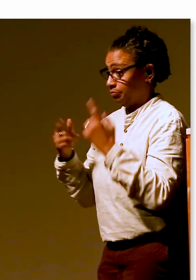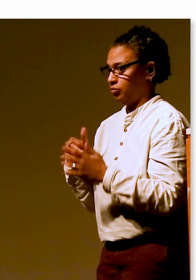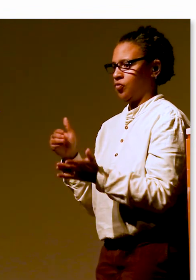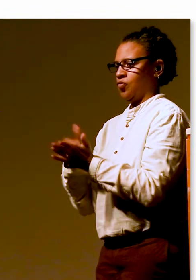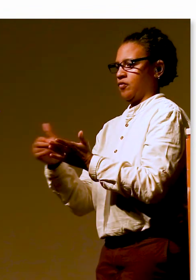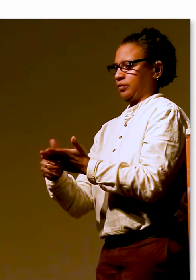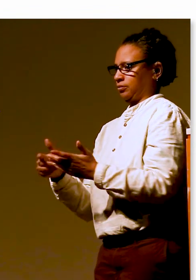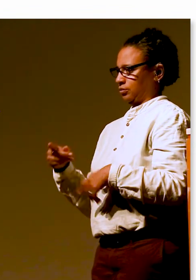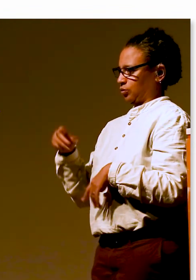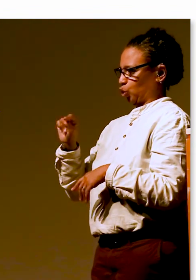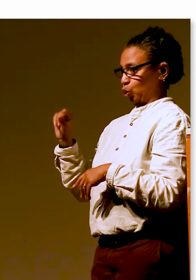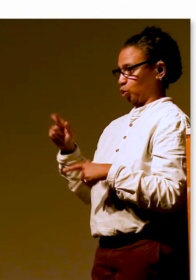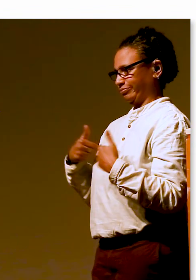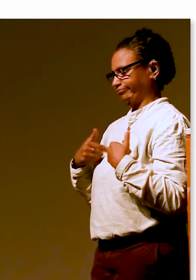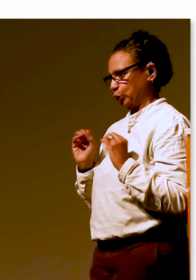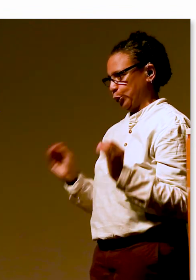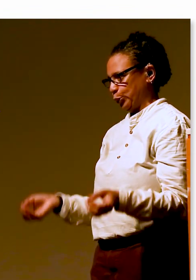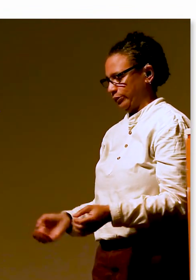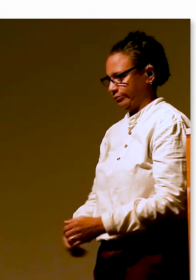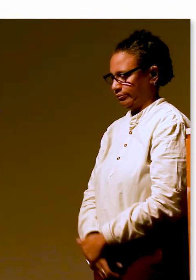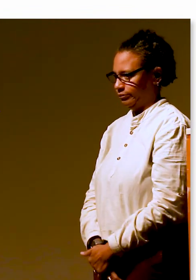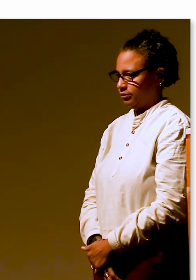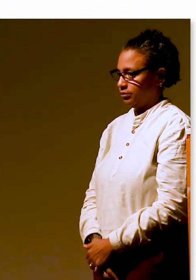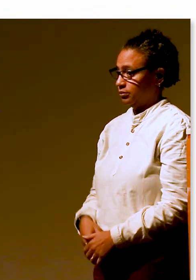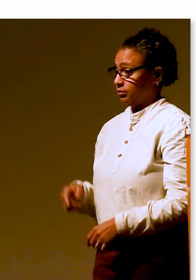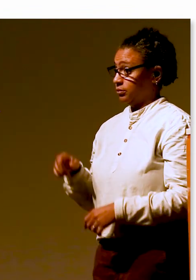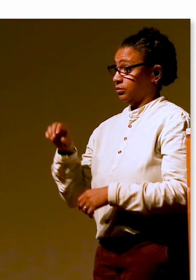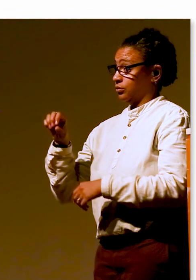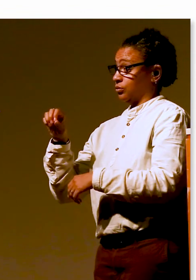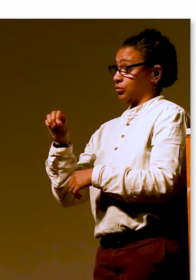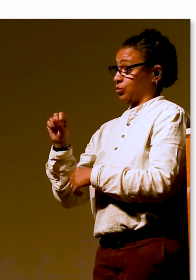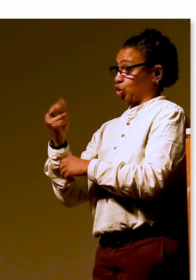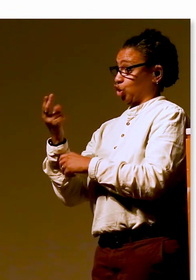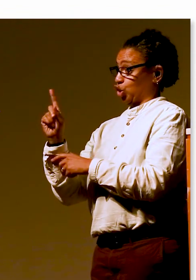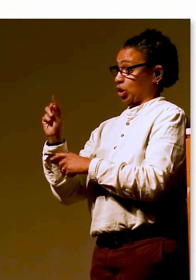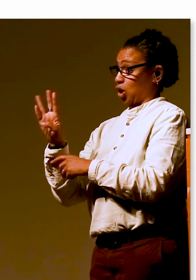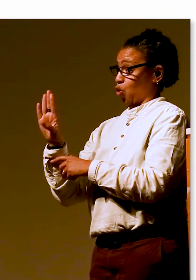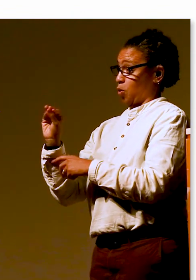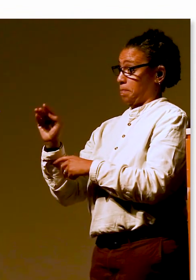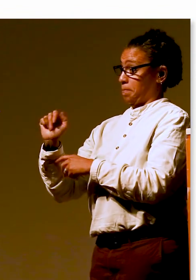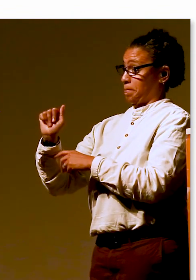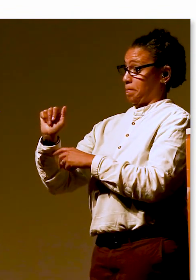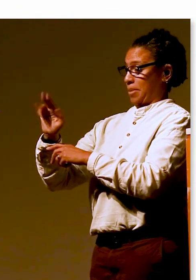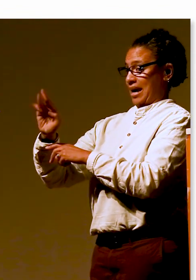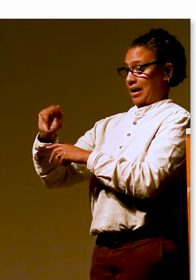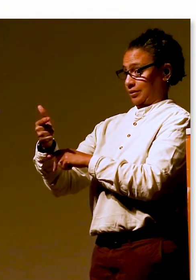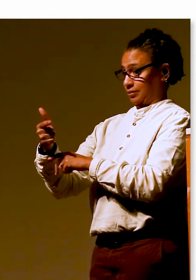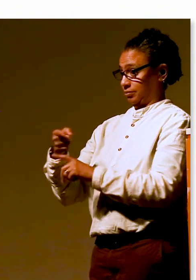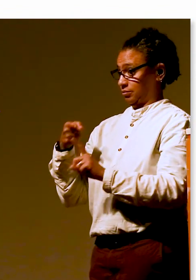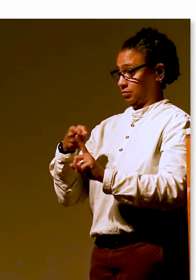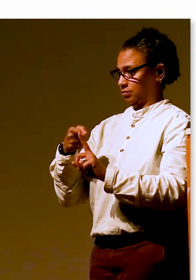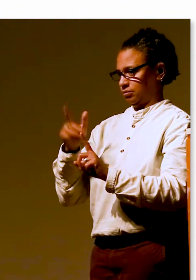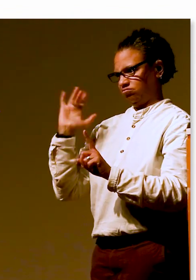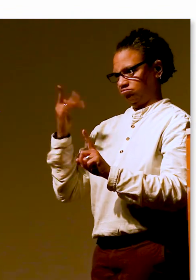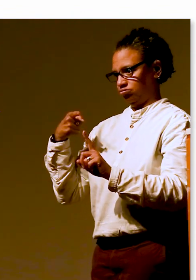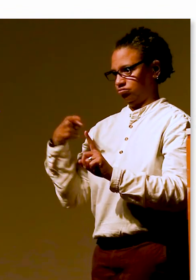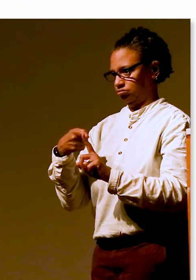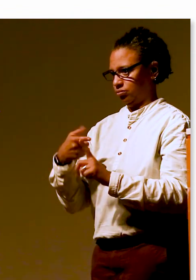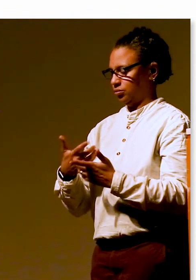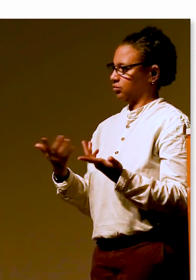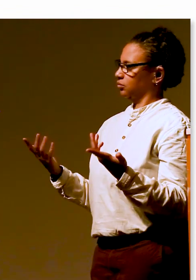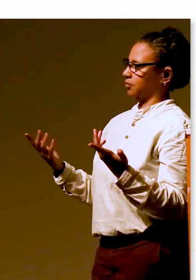shadow banning, so annoying, right? Like, so annoying. It's something that I don't